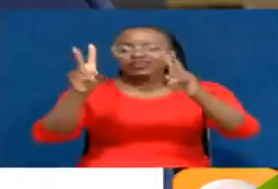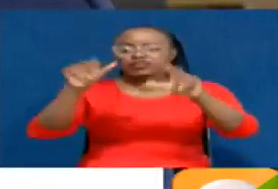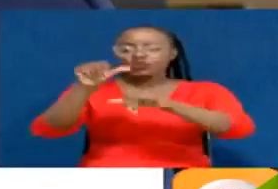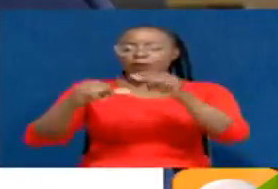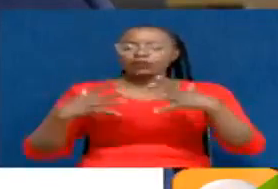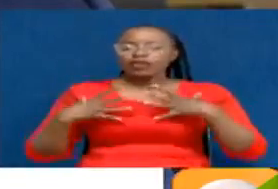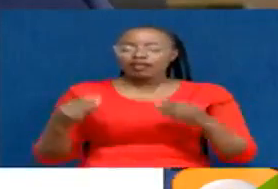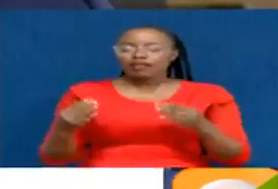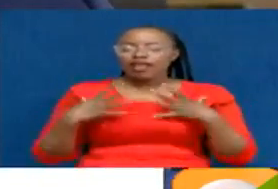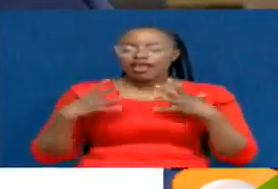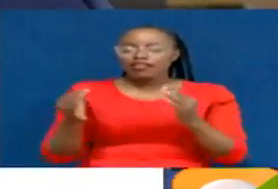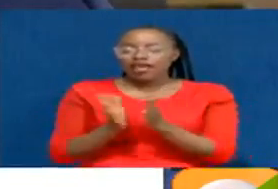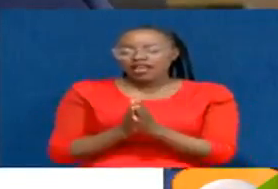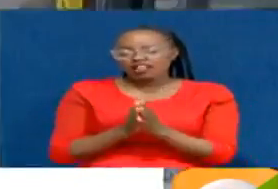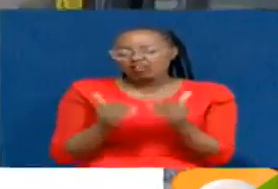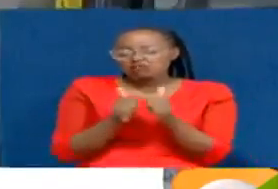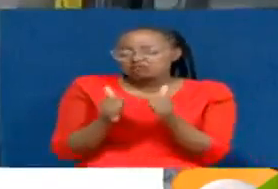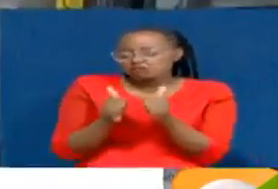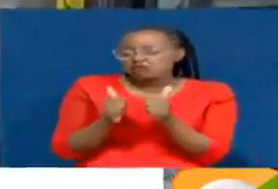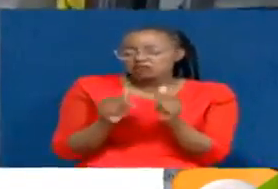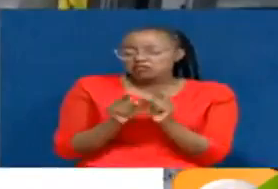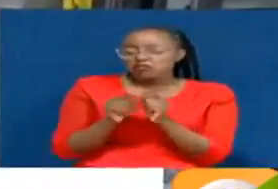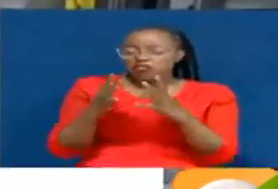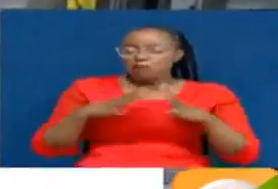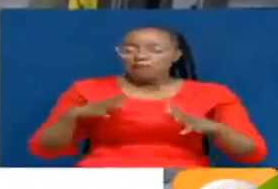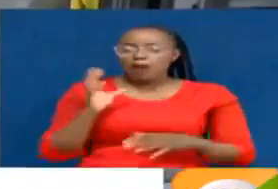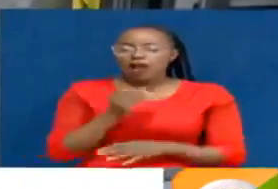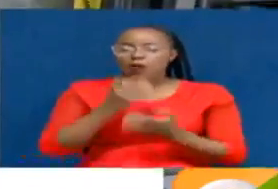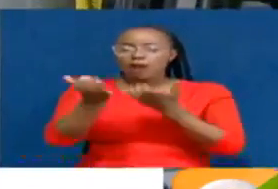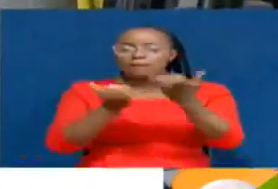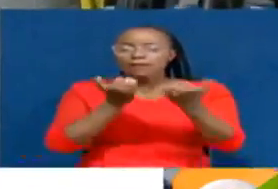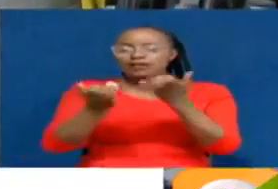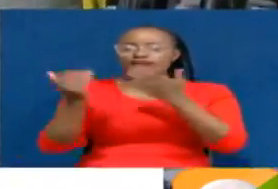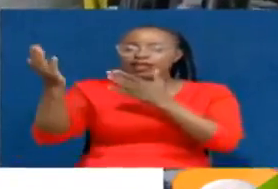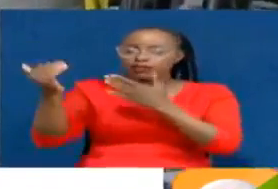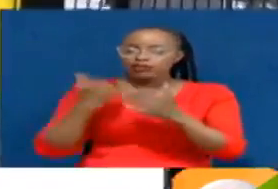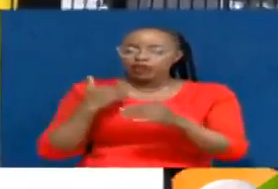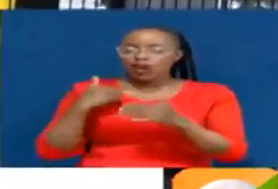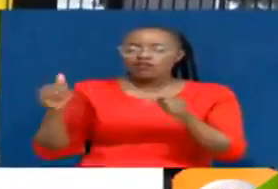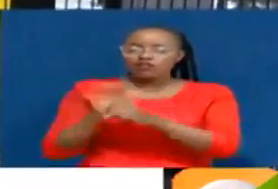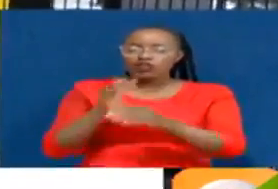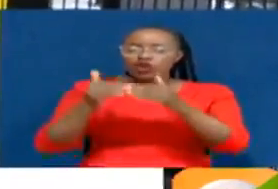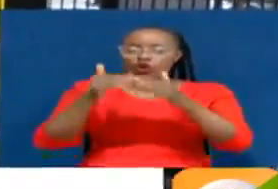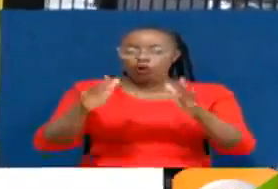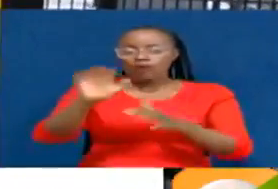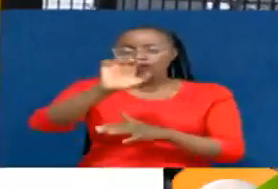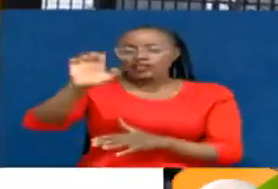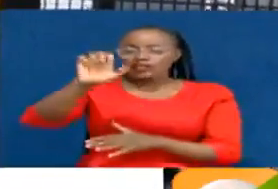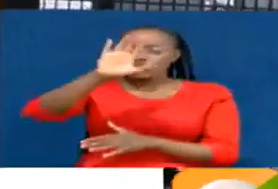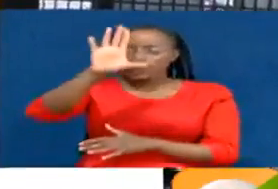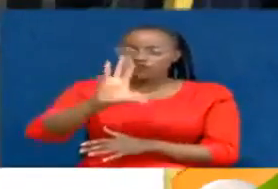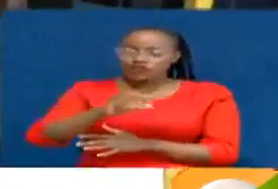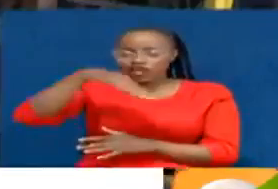health, the health and well-being of our people. But even as businesses anticipate for full reopening, East African